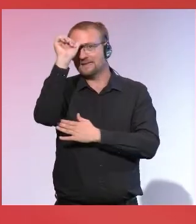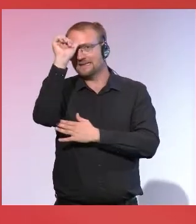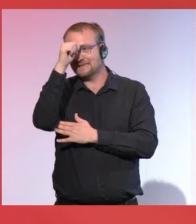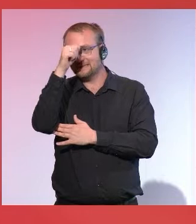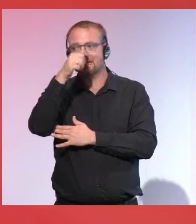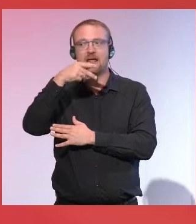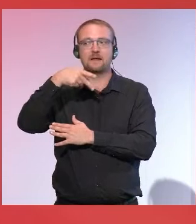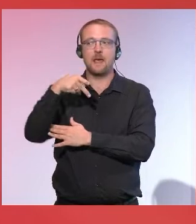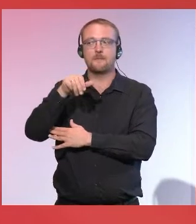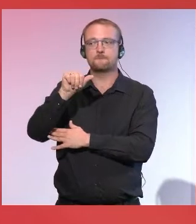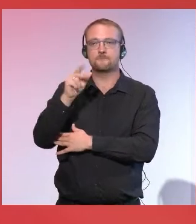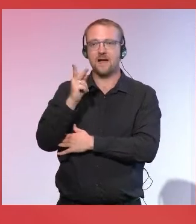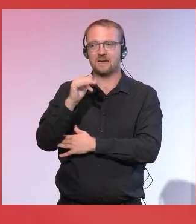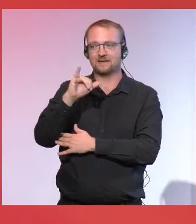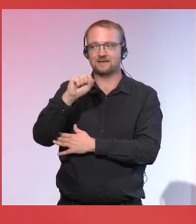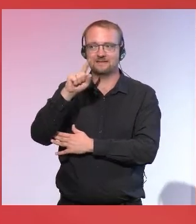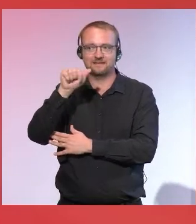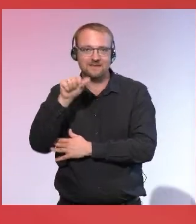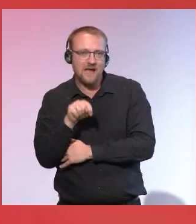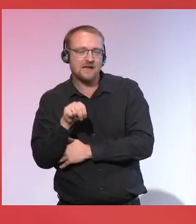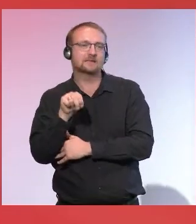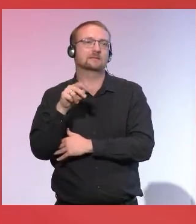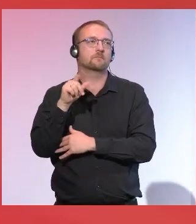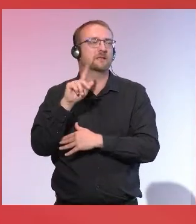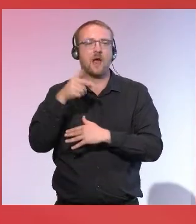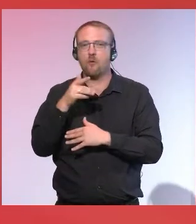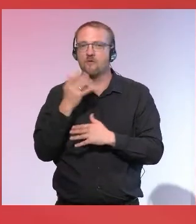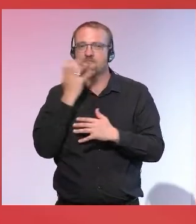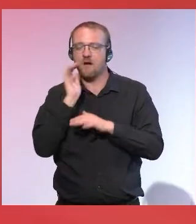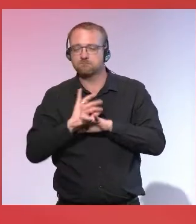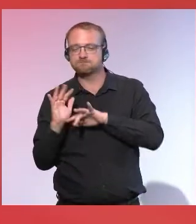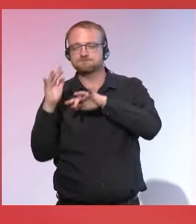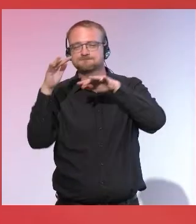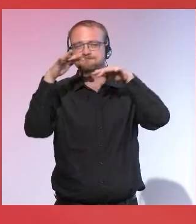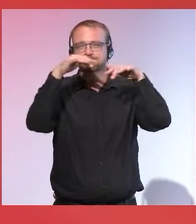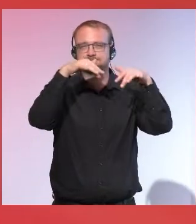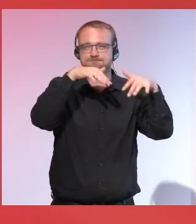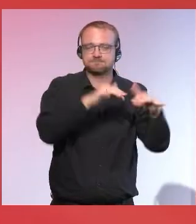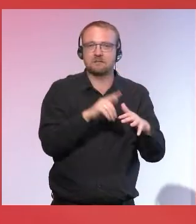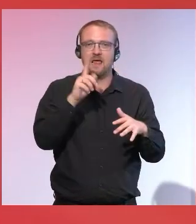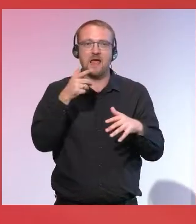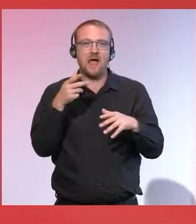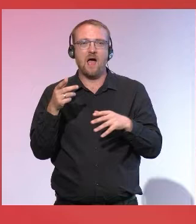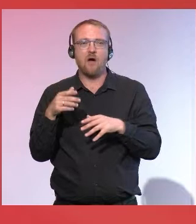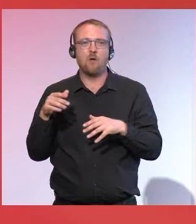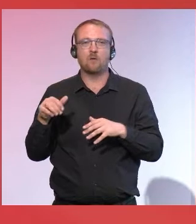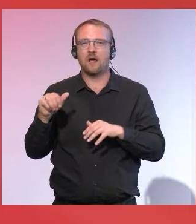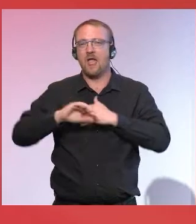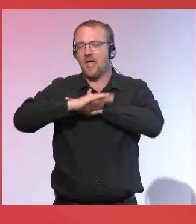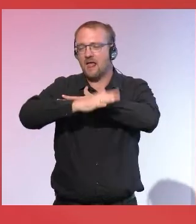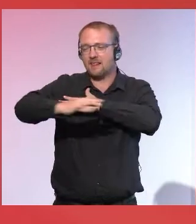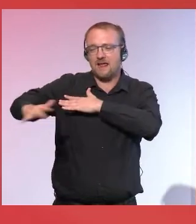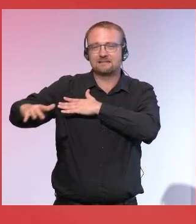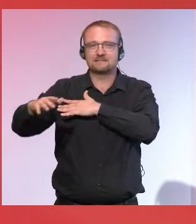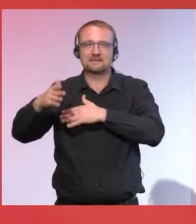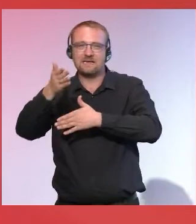India. Parts of the Atlantic ice shelf were collapsing because of very, very high temperatures in the Antarctic.